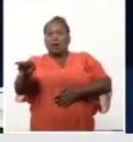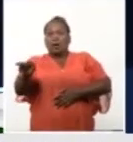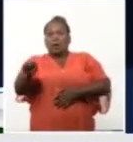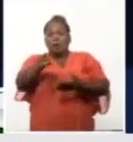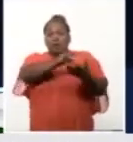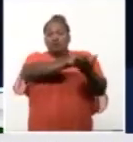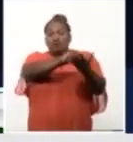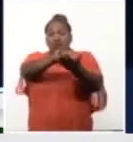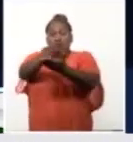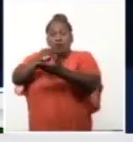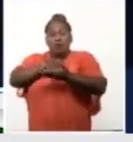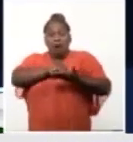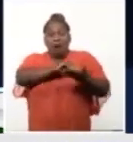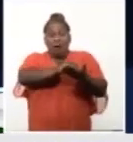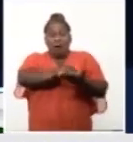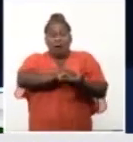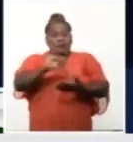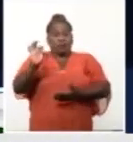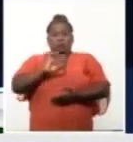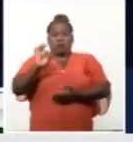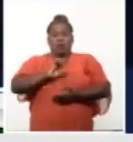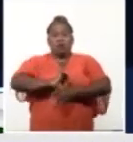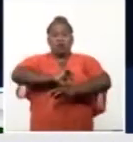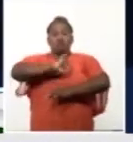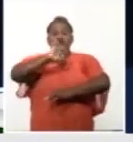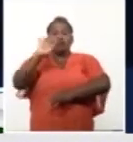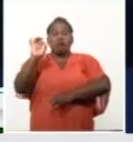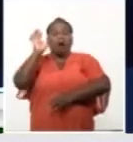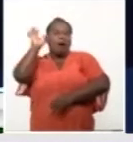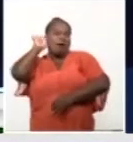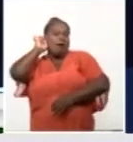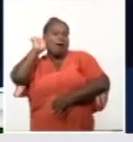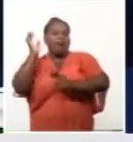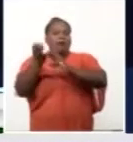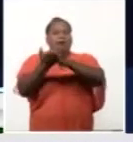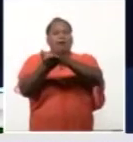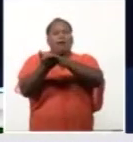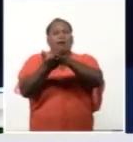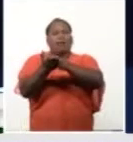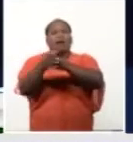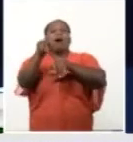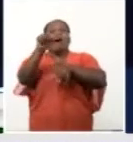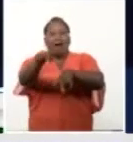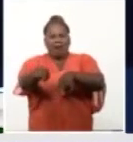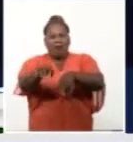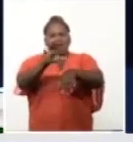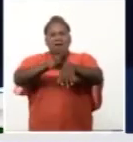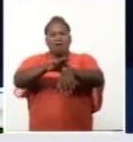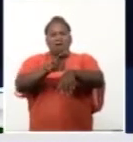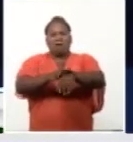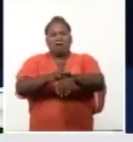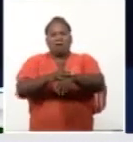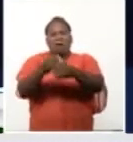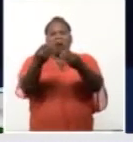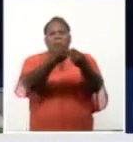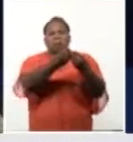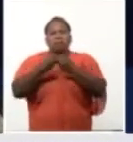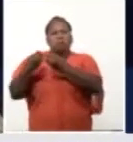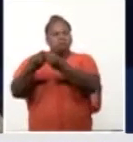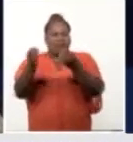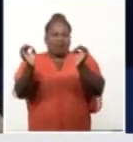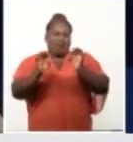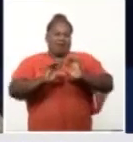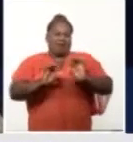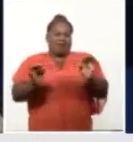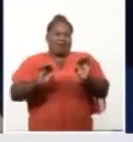which is looking for cases in places where apparently there has not been transmission